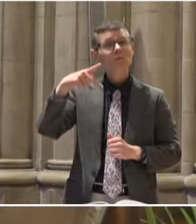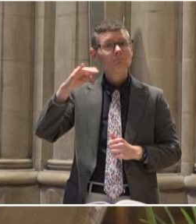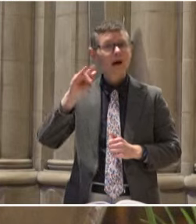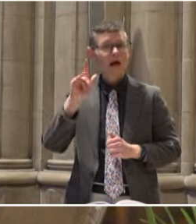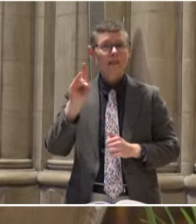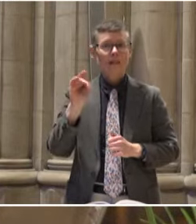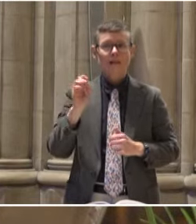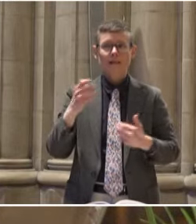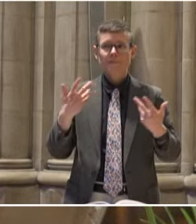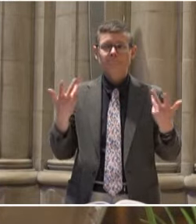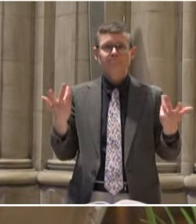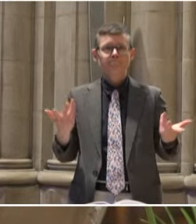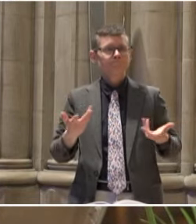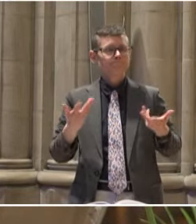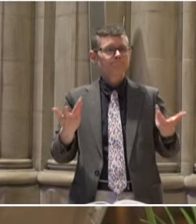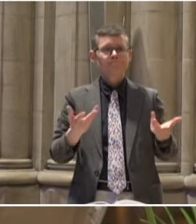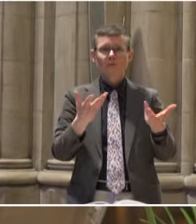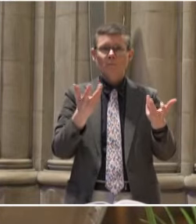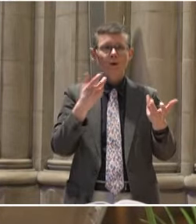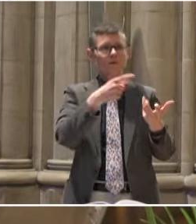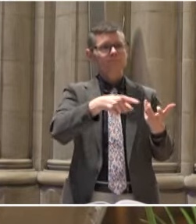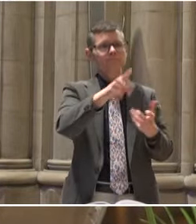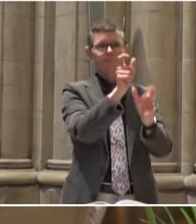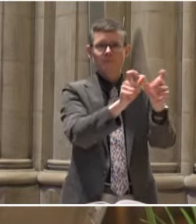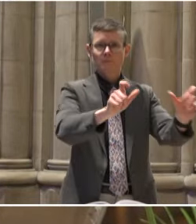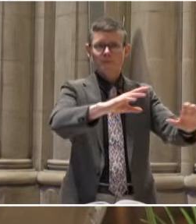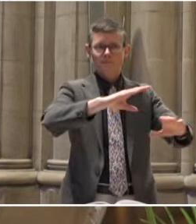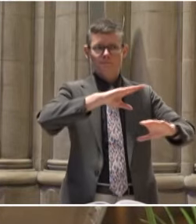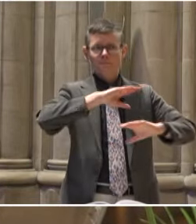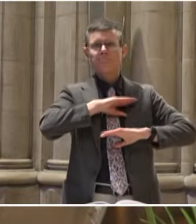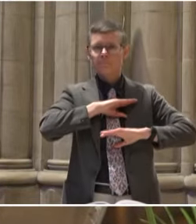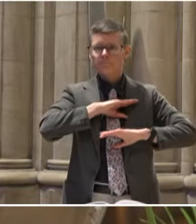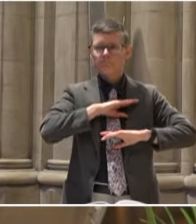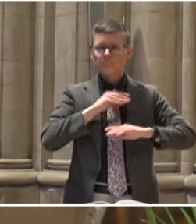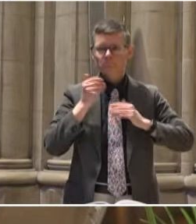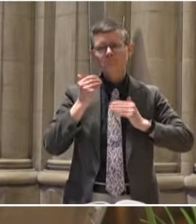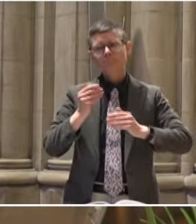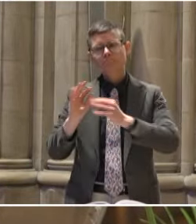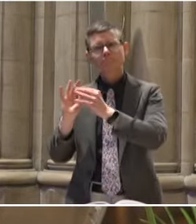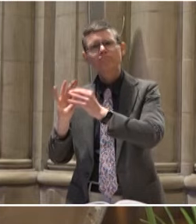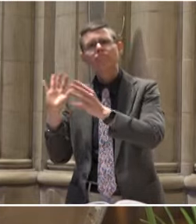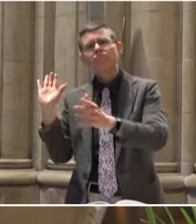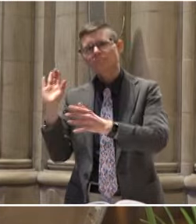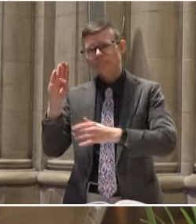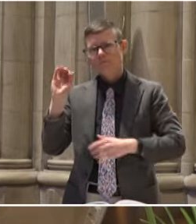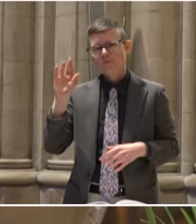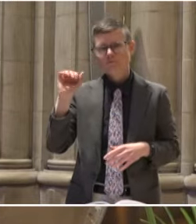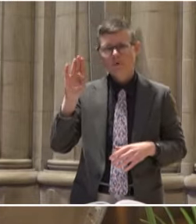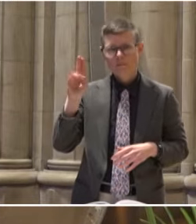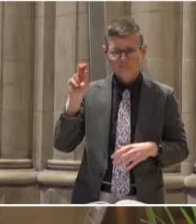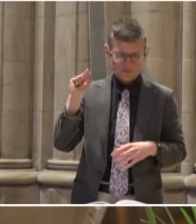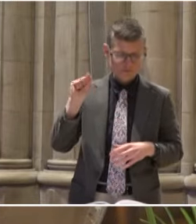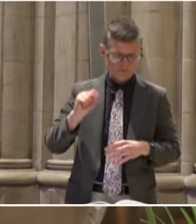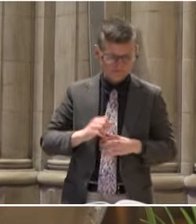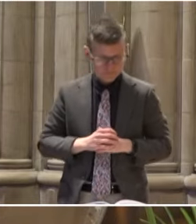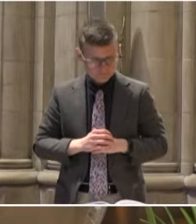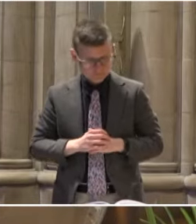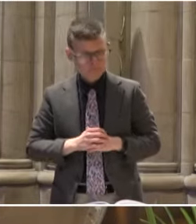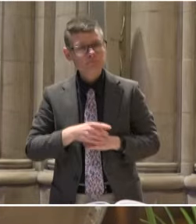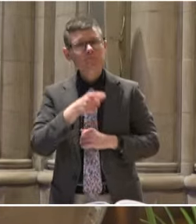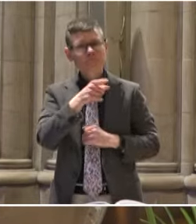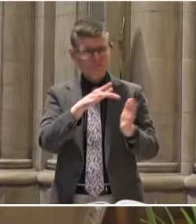Pilate, wishing to satisfy the crowd, released Barabbas for them. And after